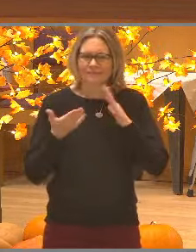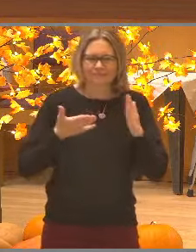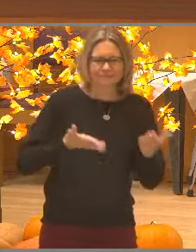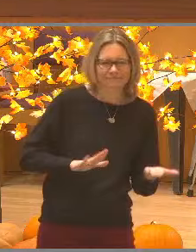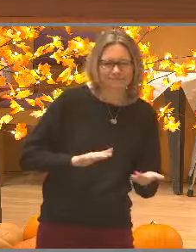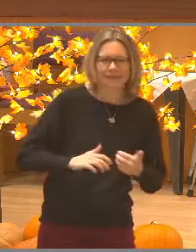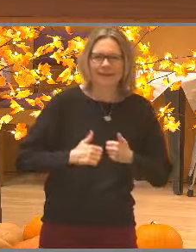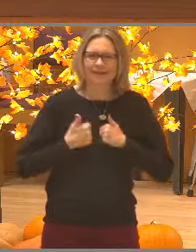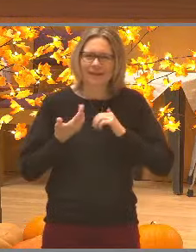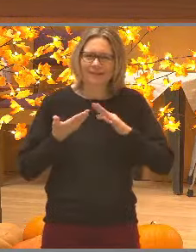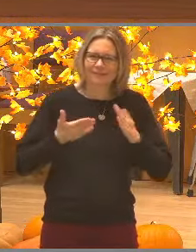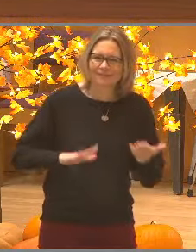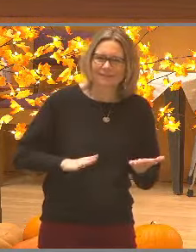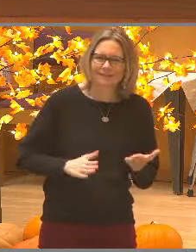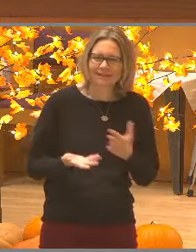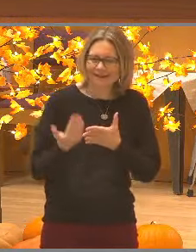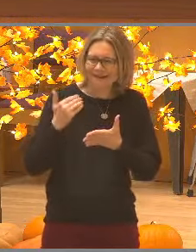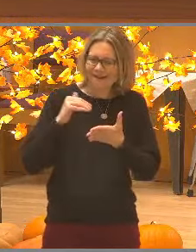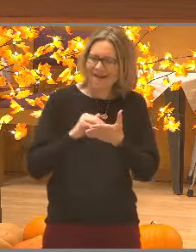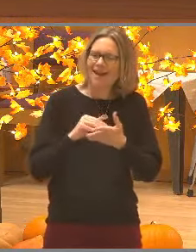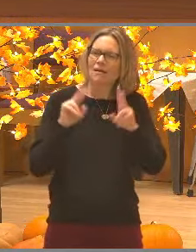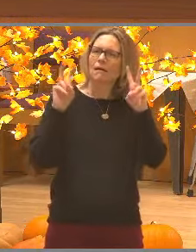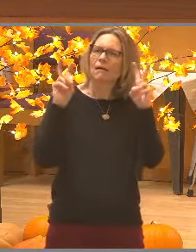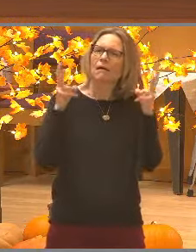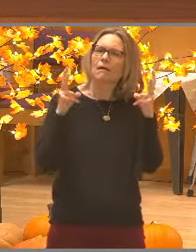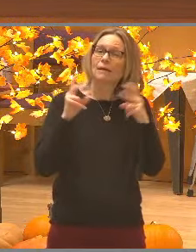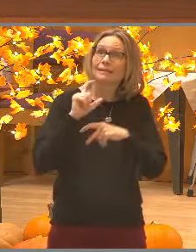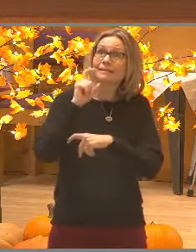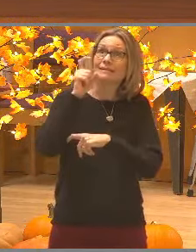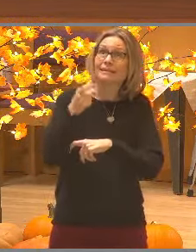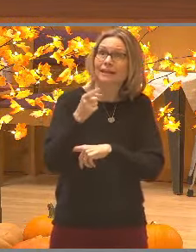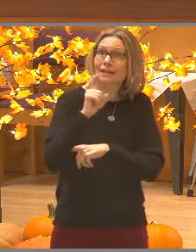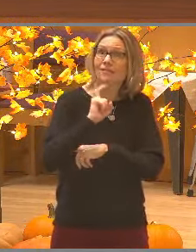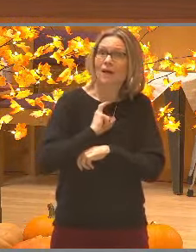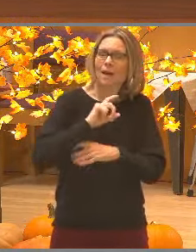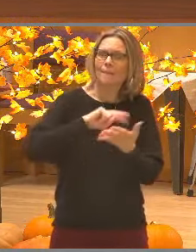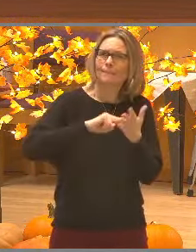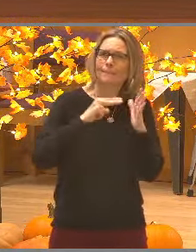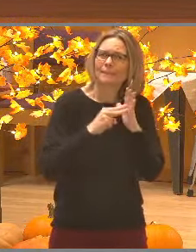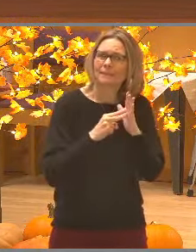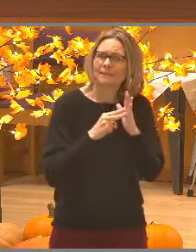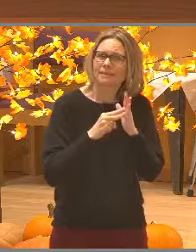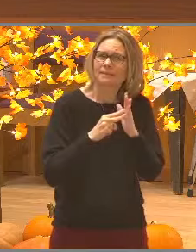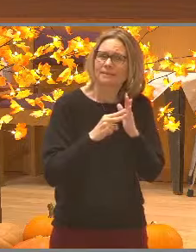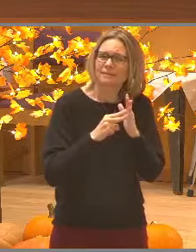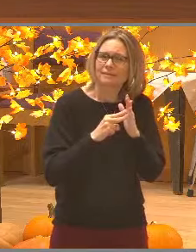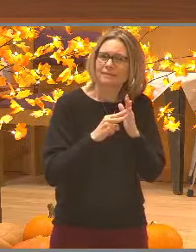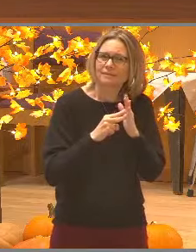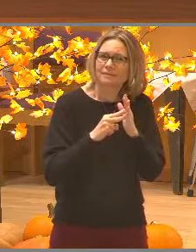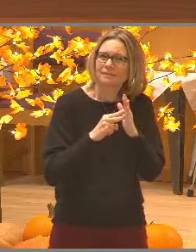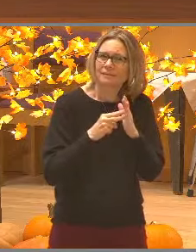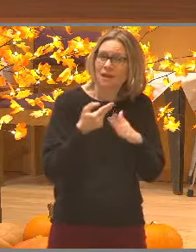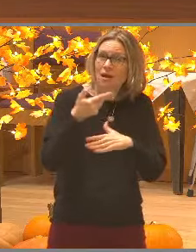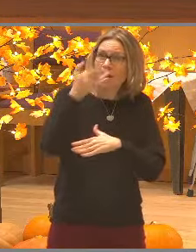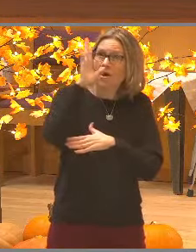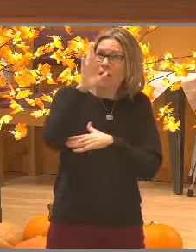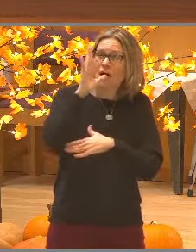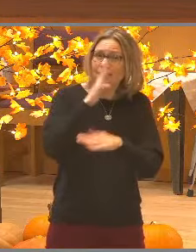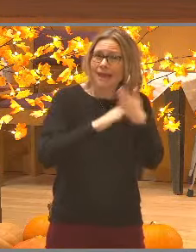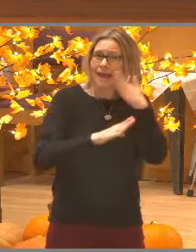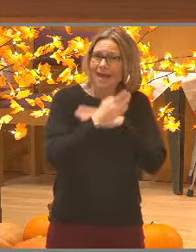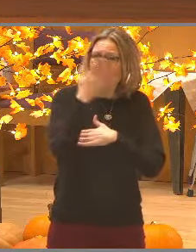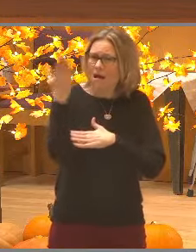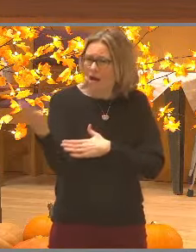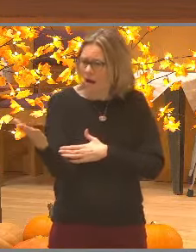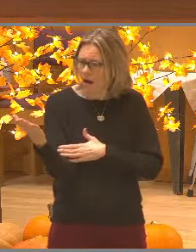Again, Miroslav Wolf says, to give to God is to take from God's right hand and put that